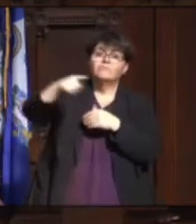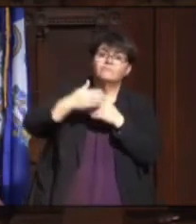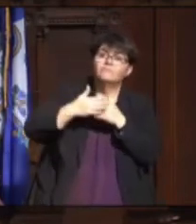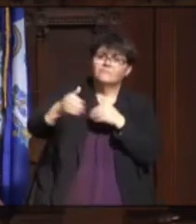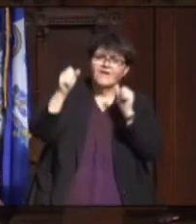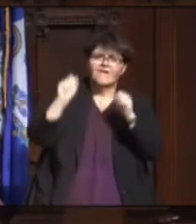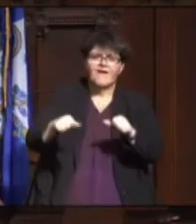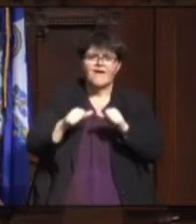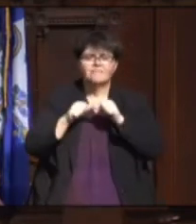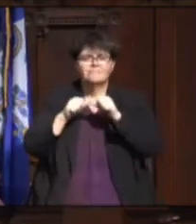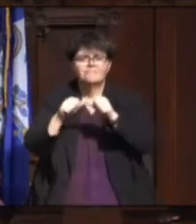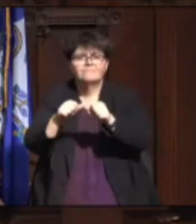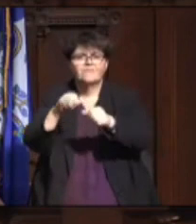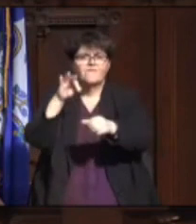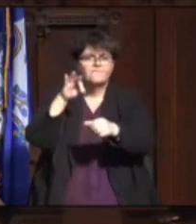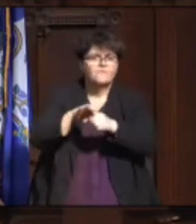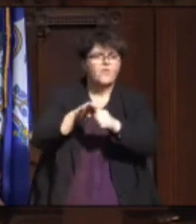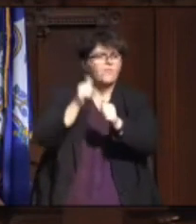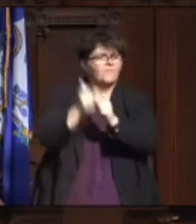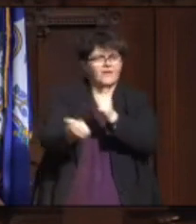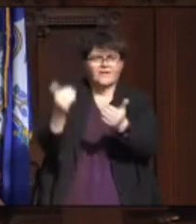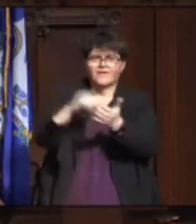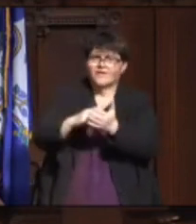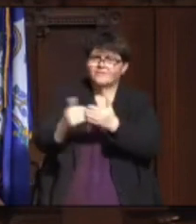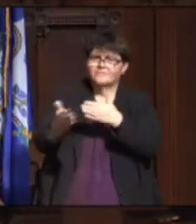another 10 years, and I hope you do.